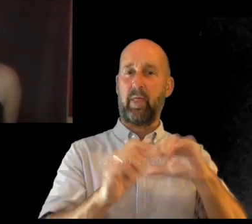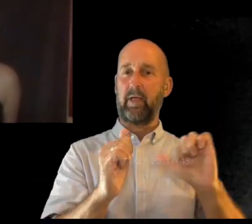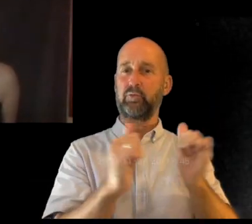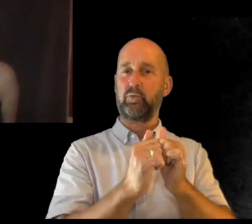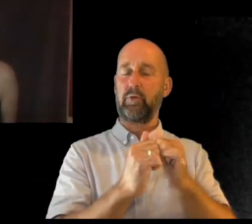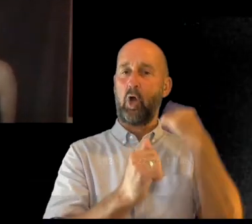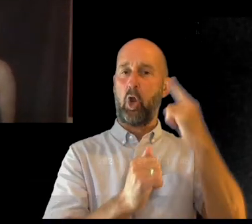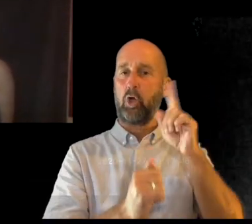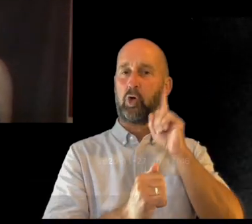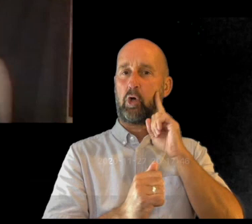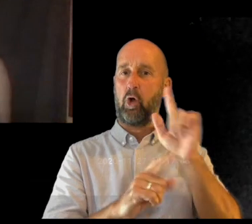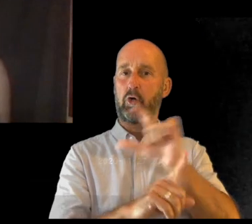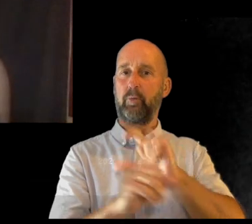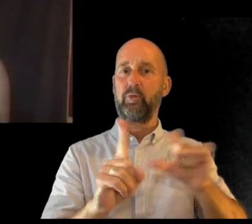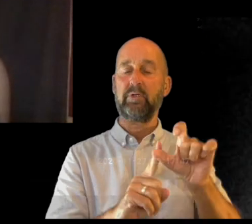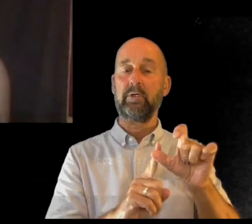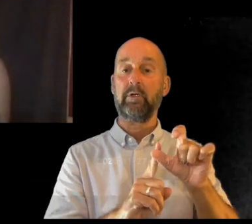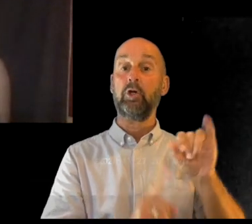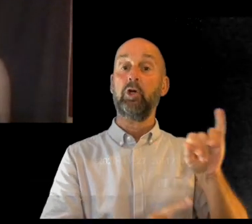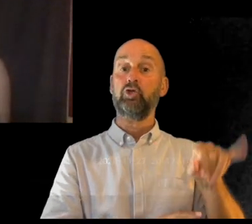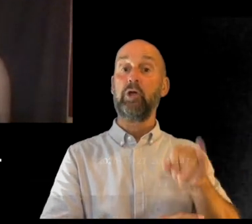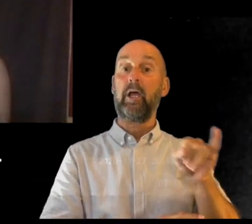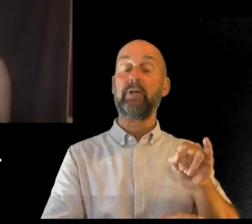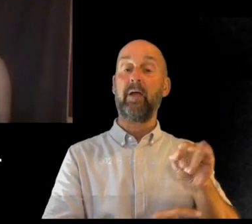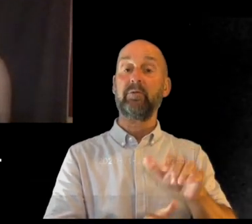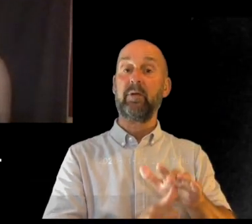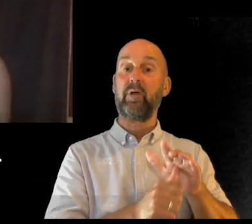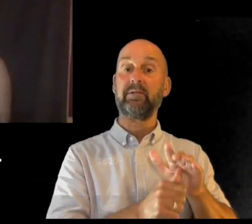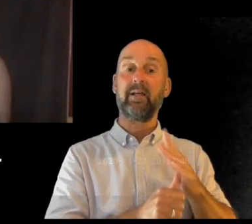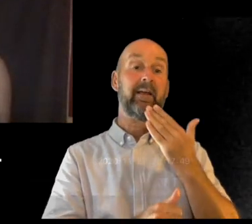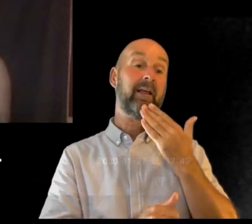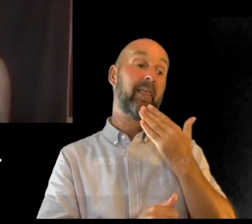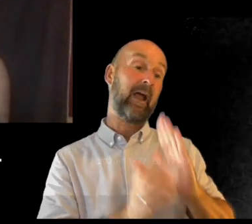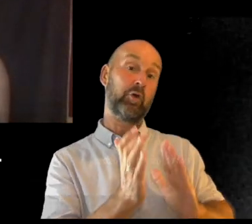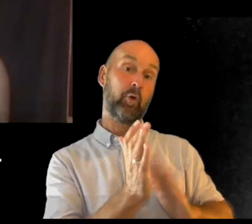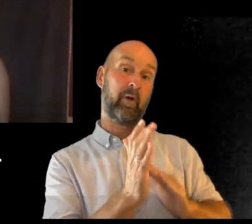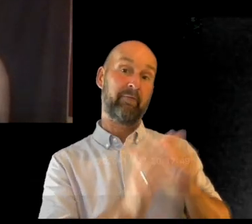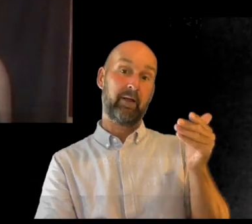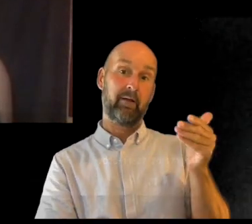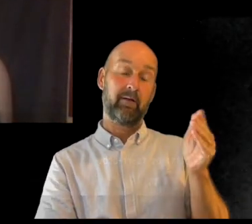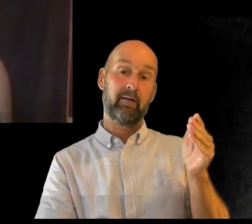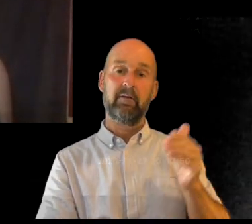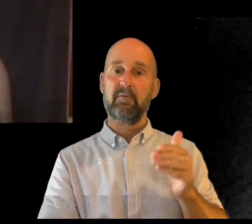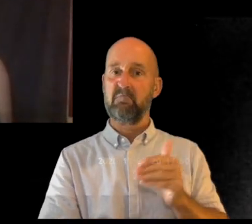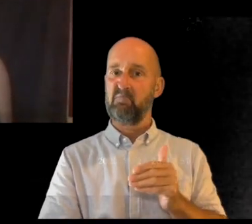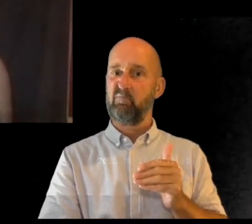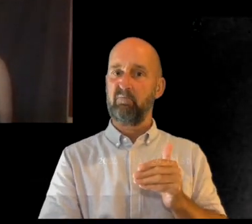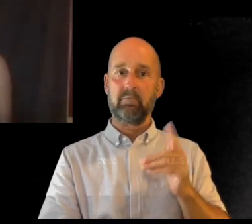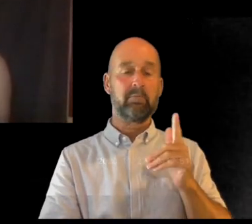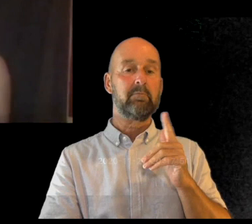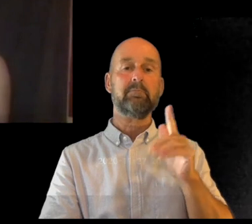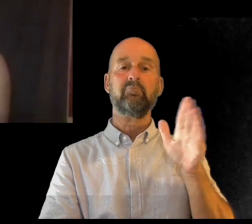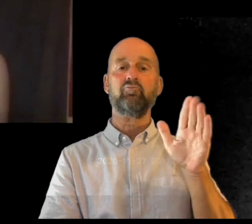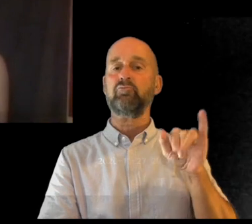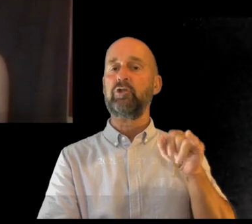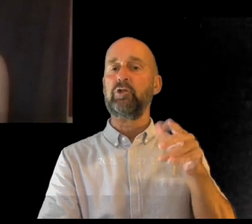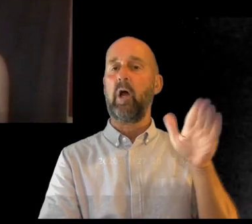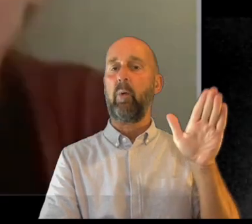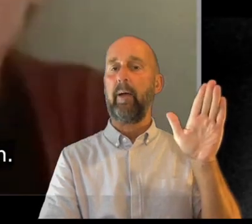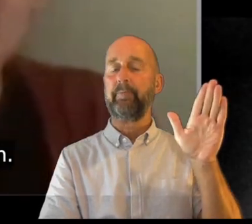community. JJ looks impressed. Thanks for holding the fort, Muffy. Muffy pouts. JJ waves her